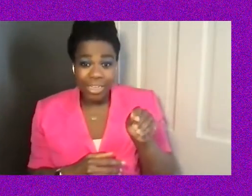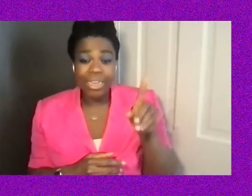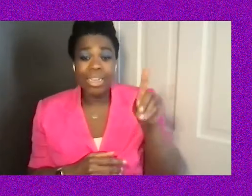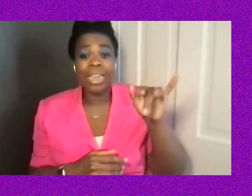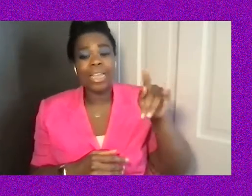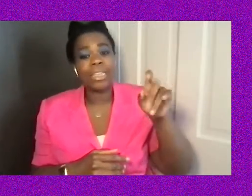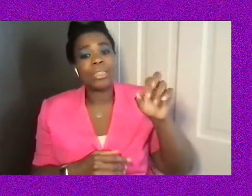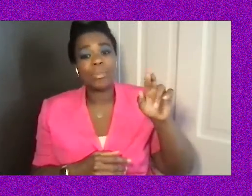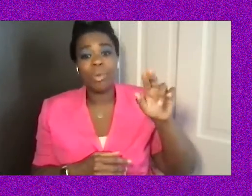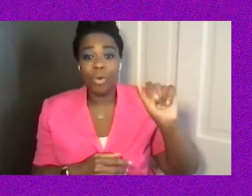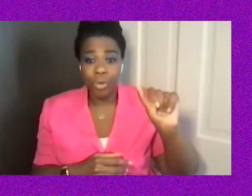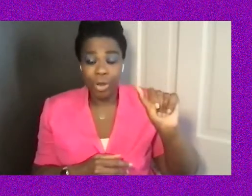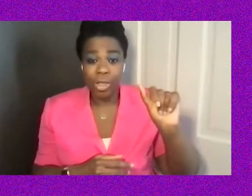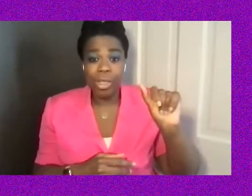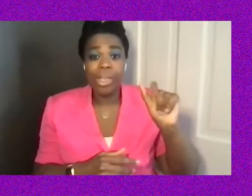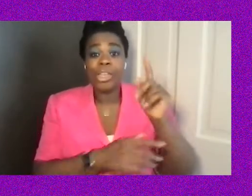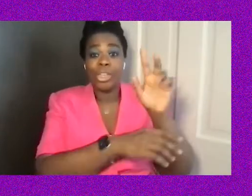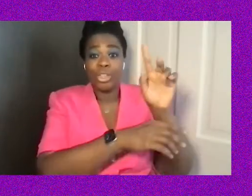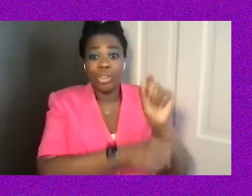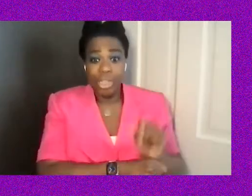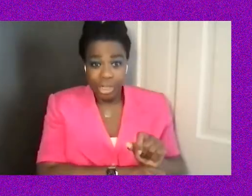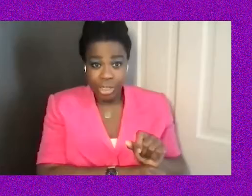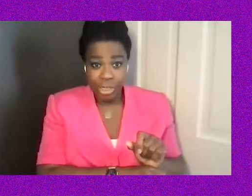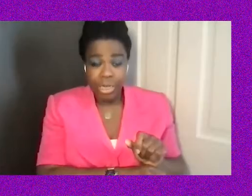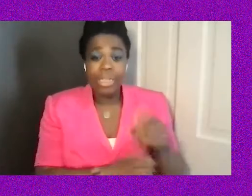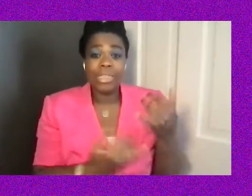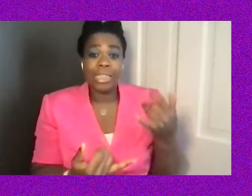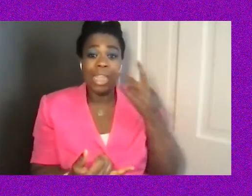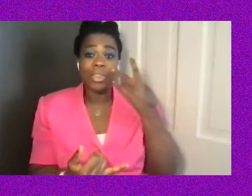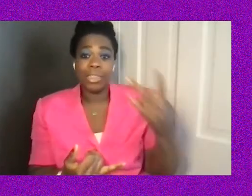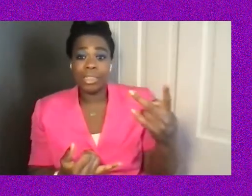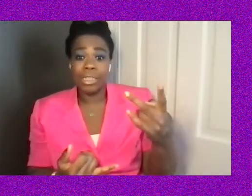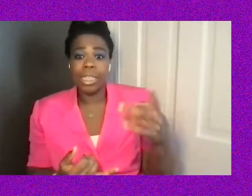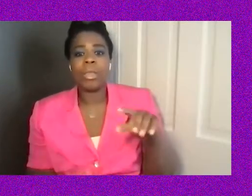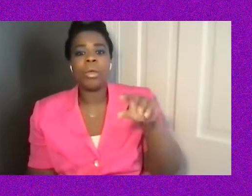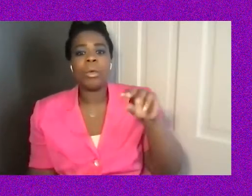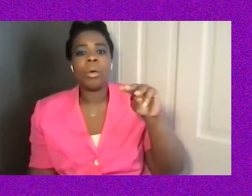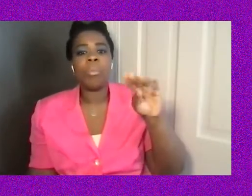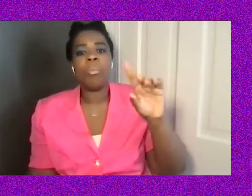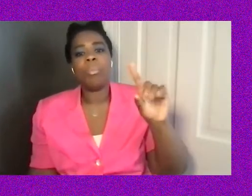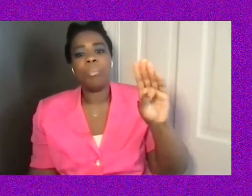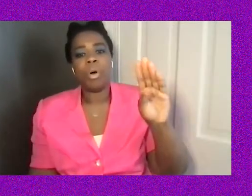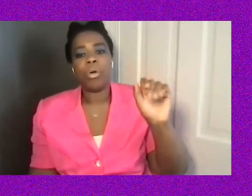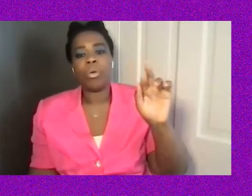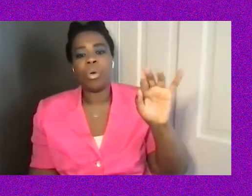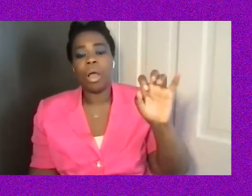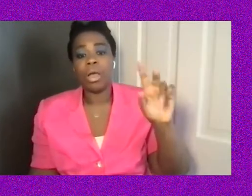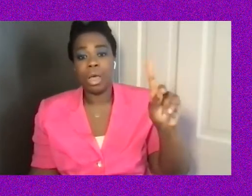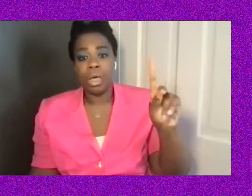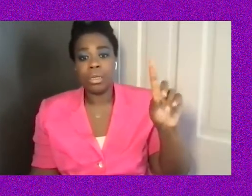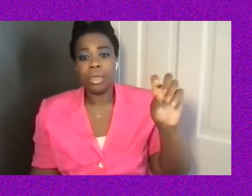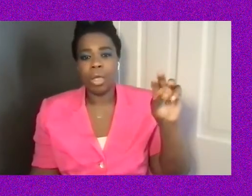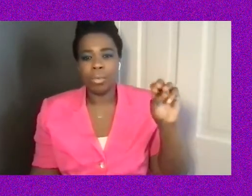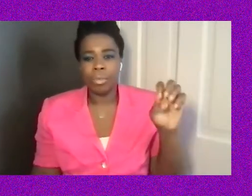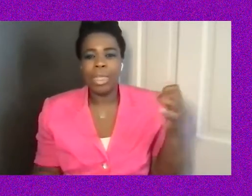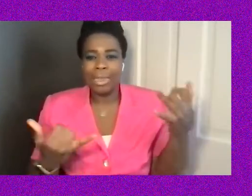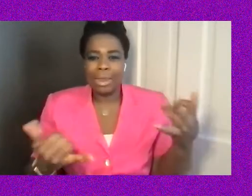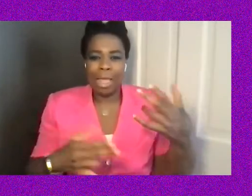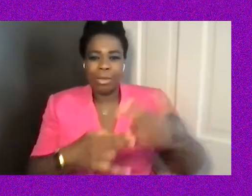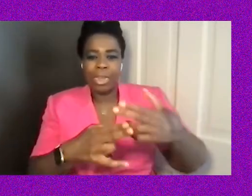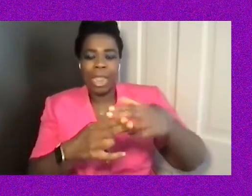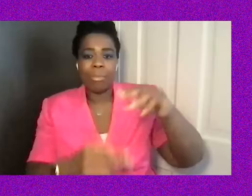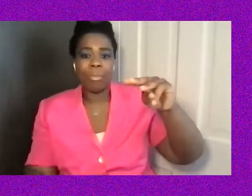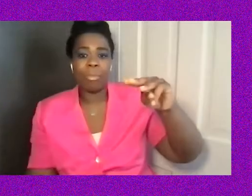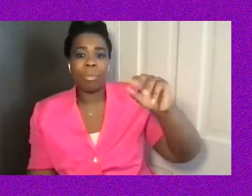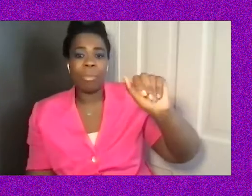Today, you're gonna be seeing the piece called Morocco Dawn, which is the name of the country that we now call Mali, where the dances